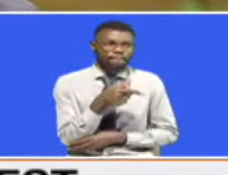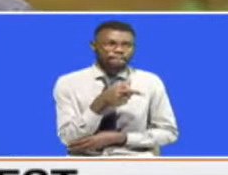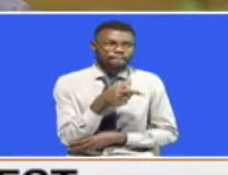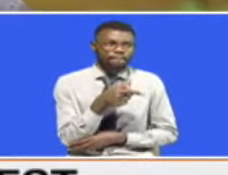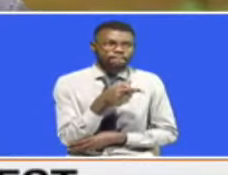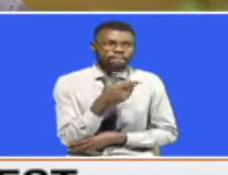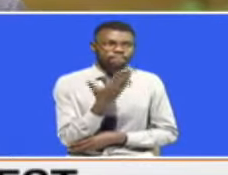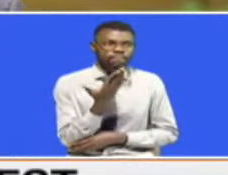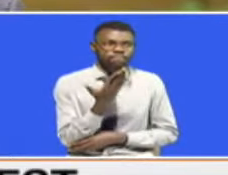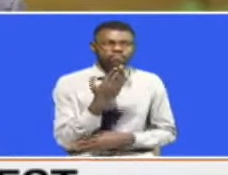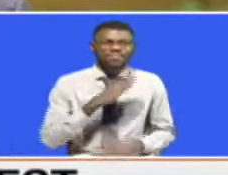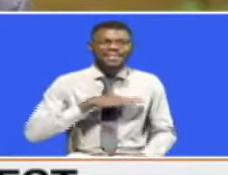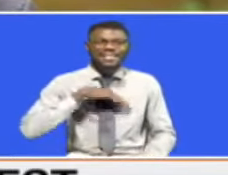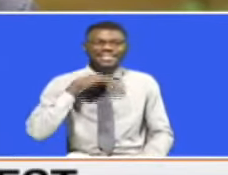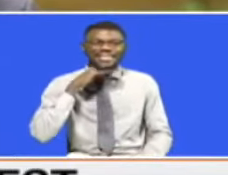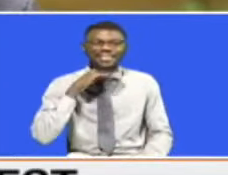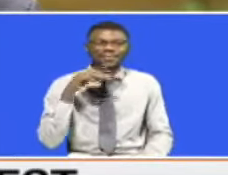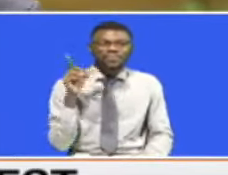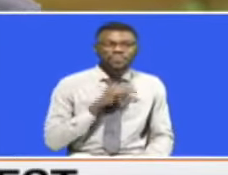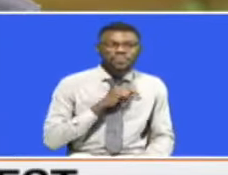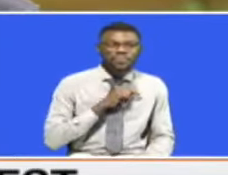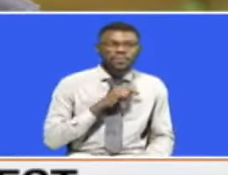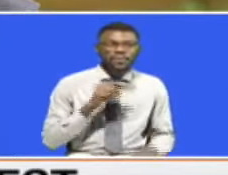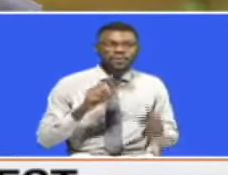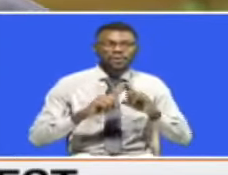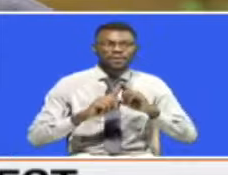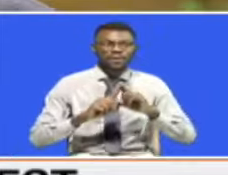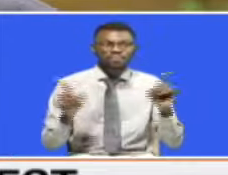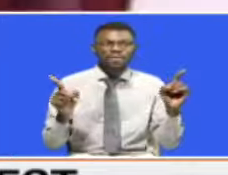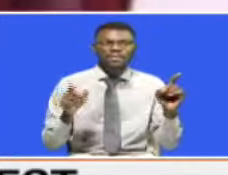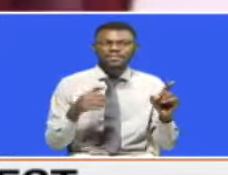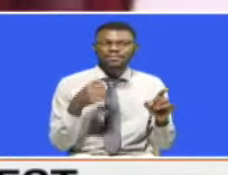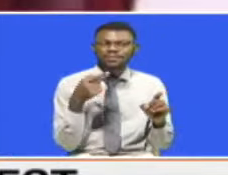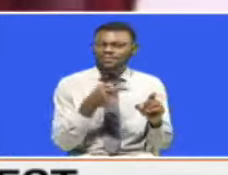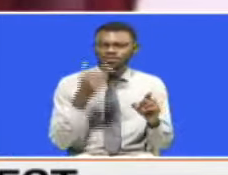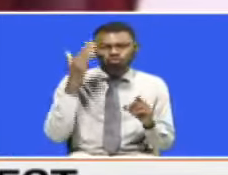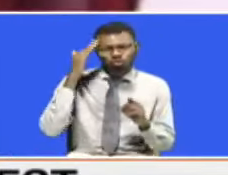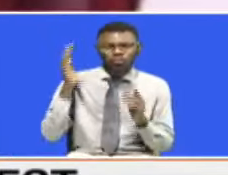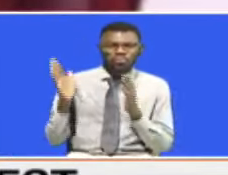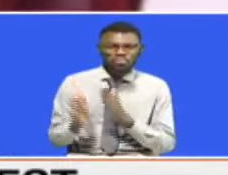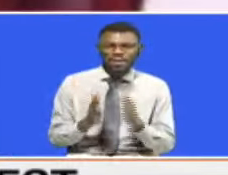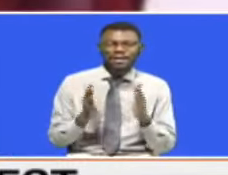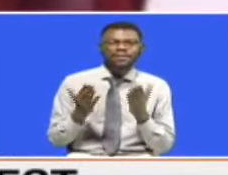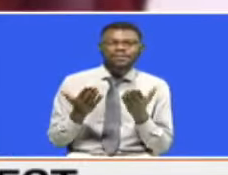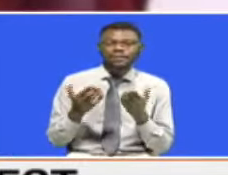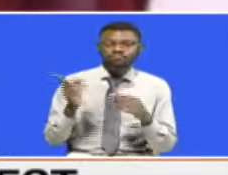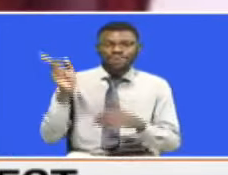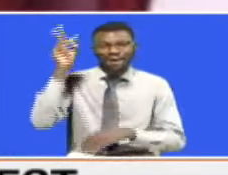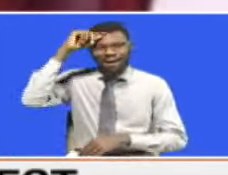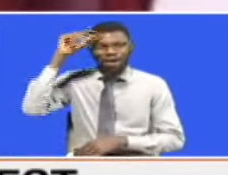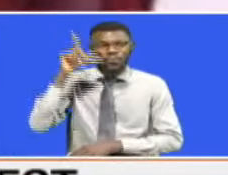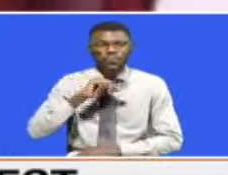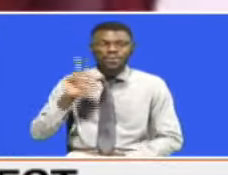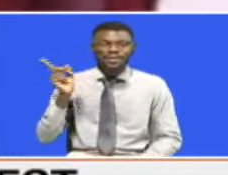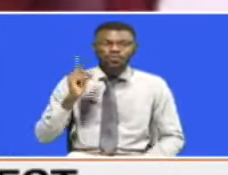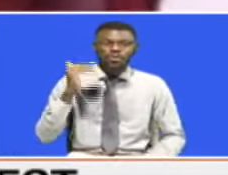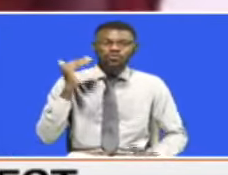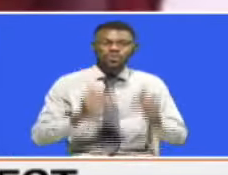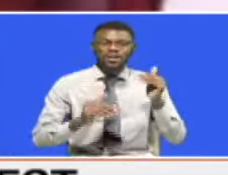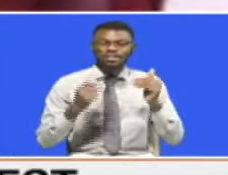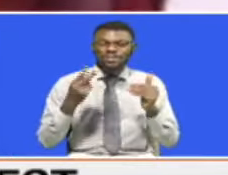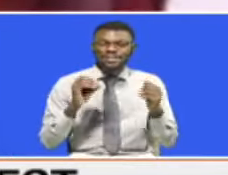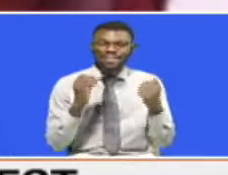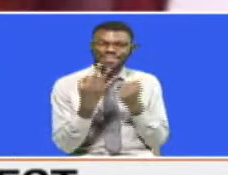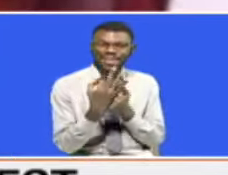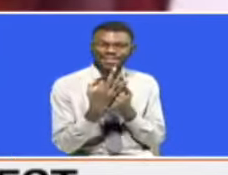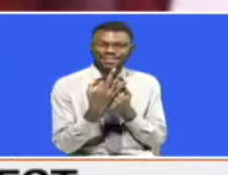it is his goodness which killed him, but we suspect it is. Maigo graduated from the University of Nairobi in 2013 with